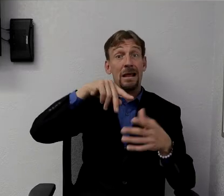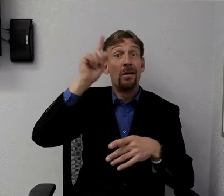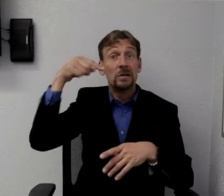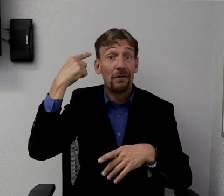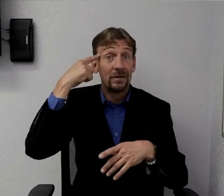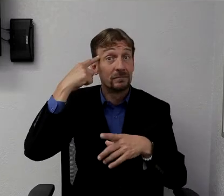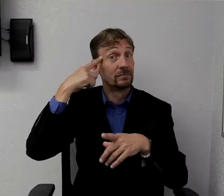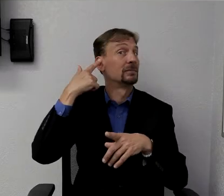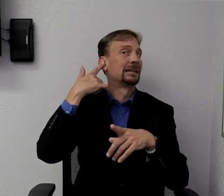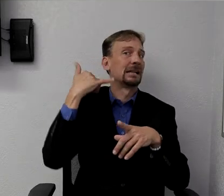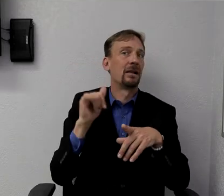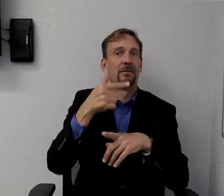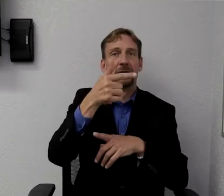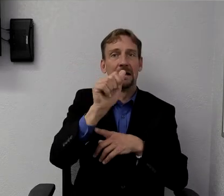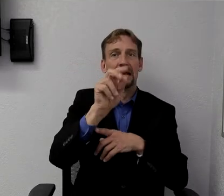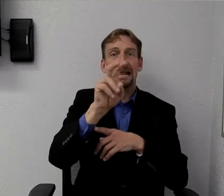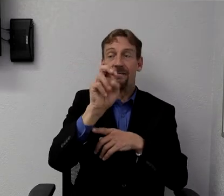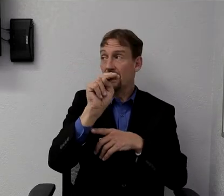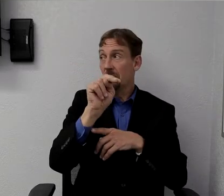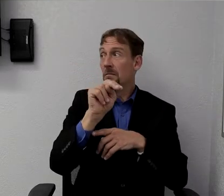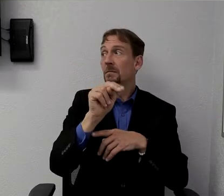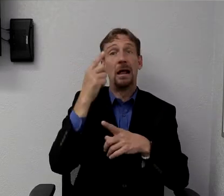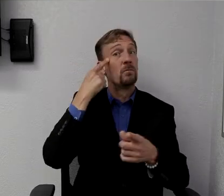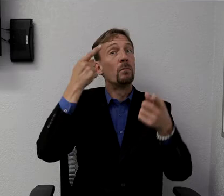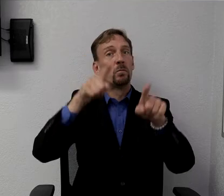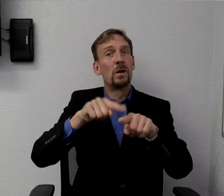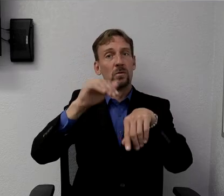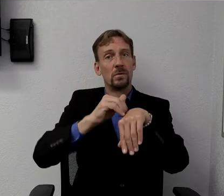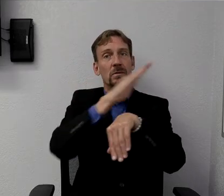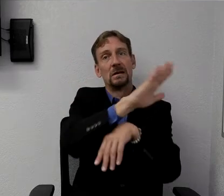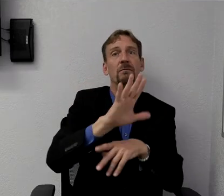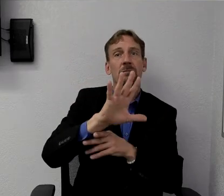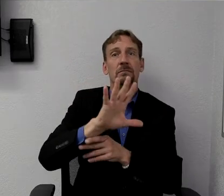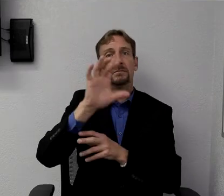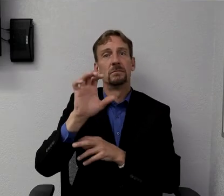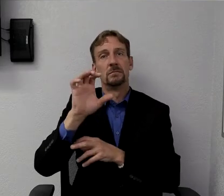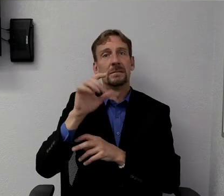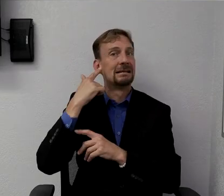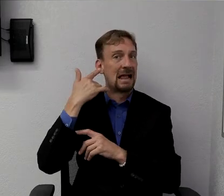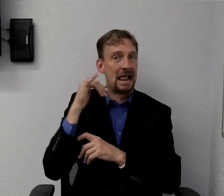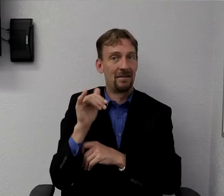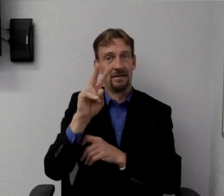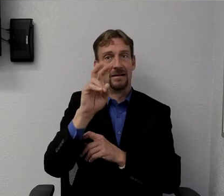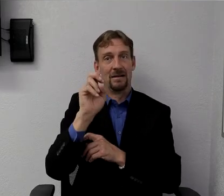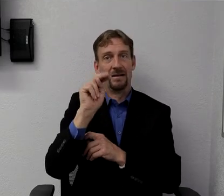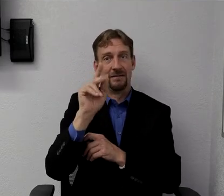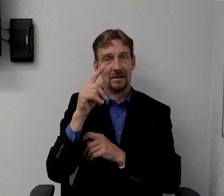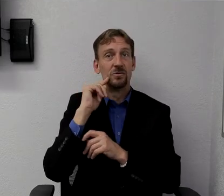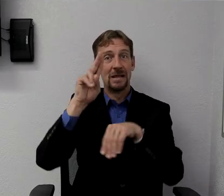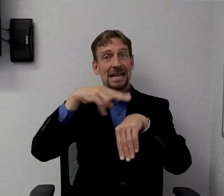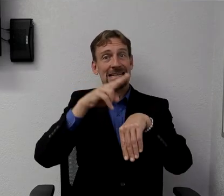Newsom, has agreed to send 500 California ventilators to the national stockpile to